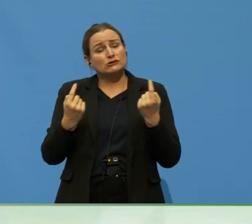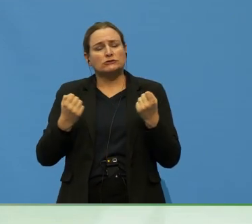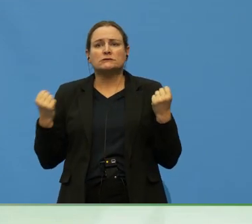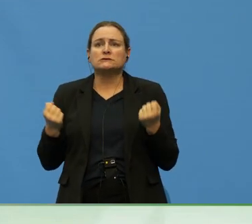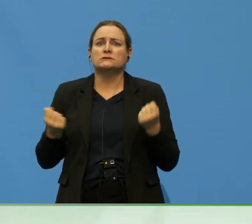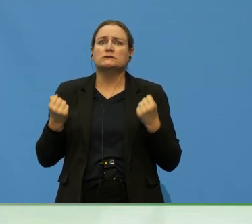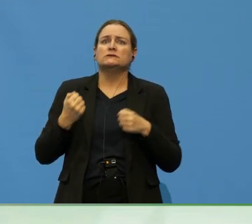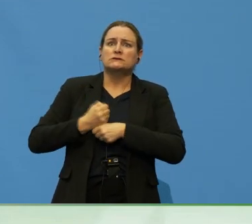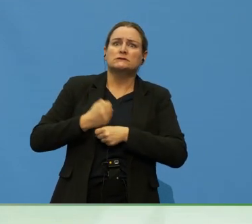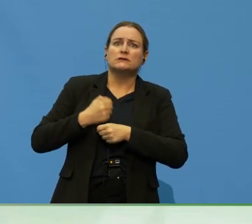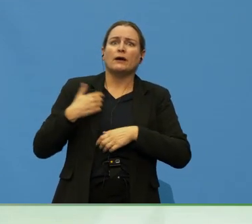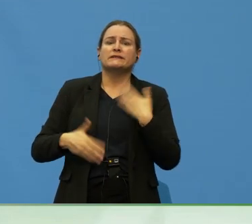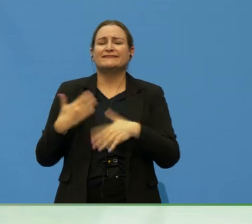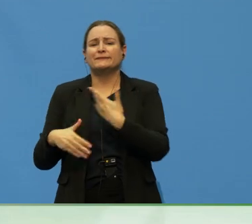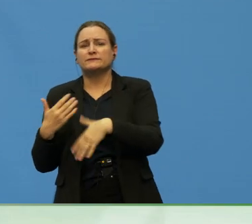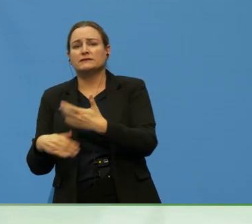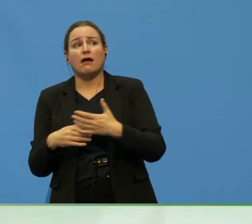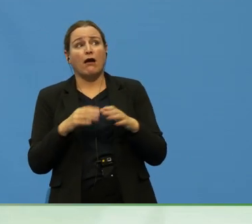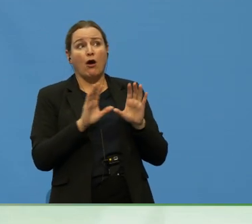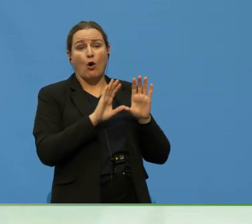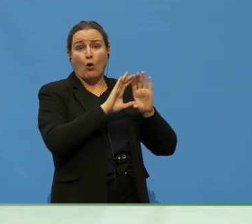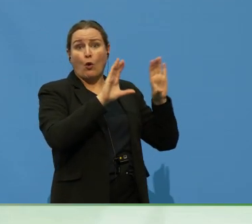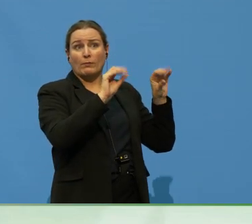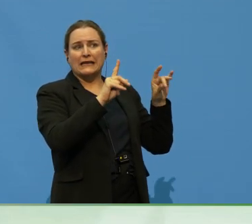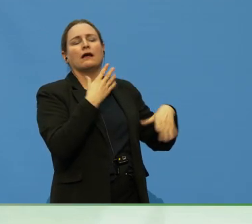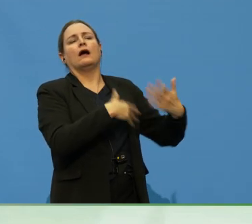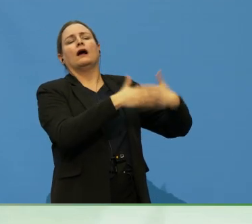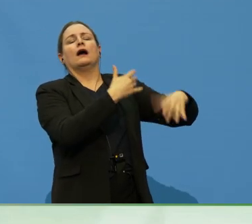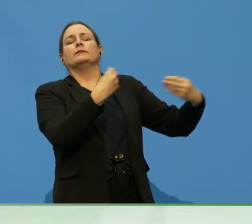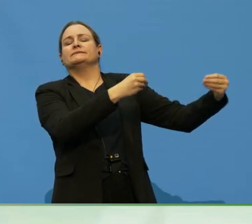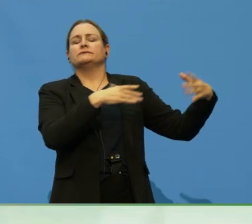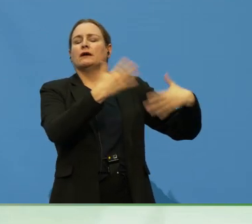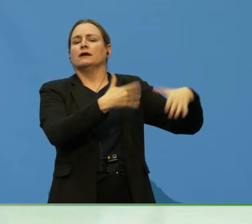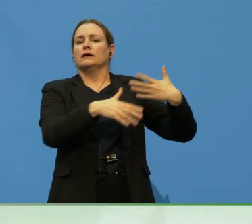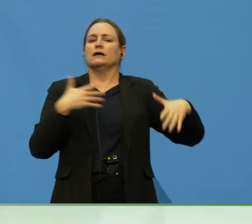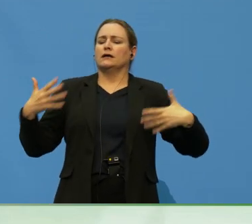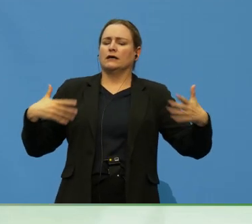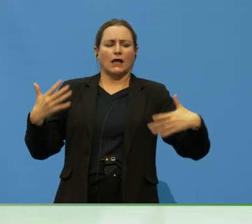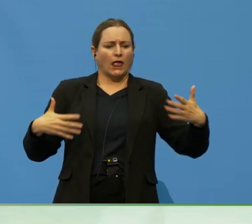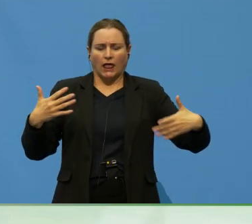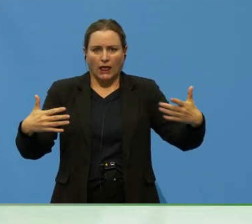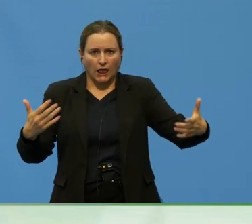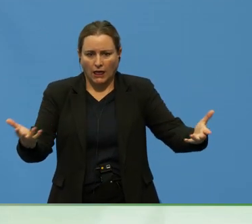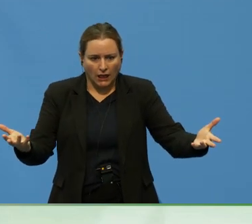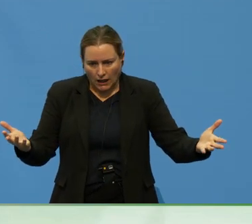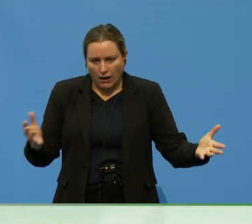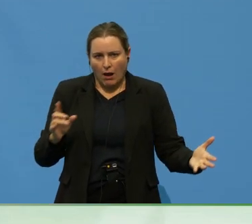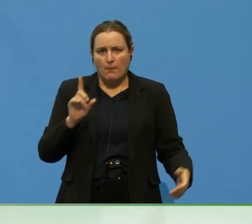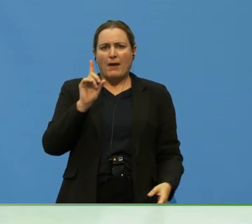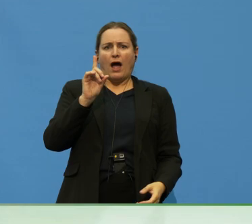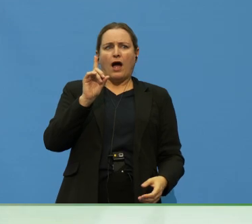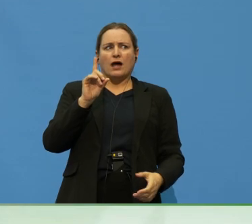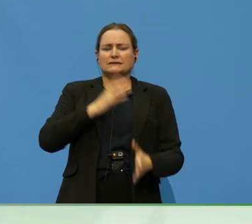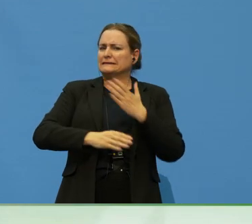under-resourced and have so much on their plates that there isn't a sophisticated lobby, a